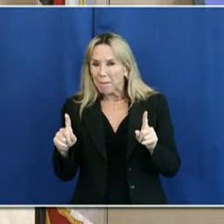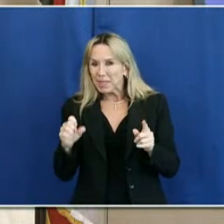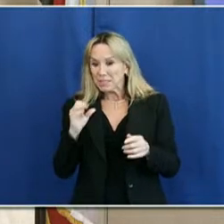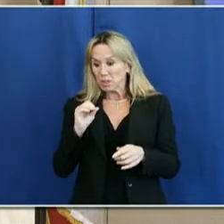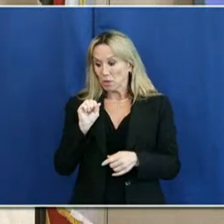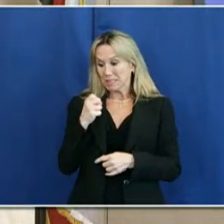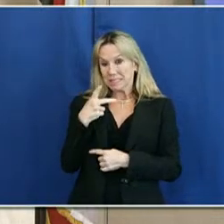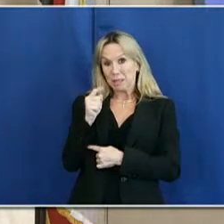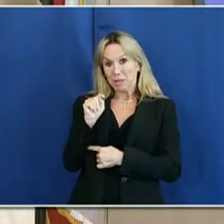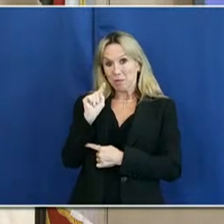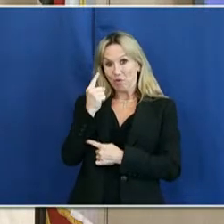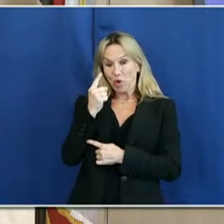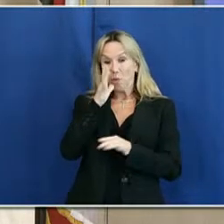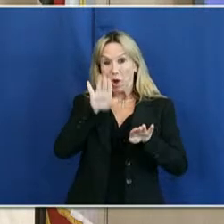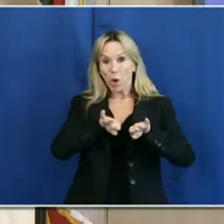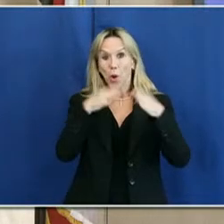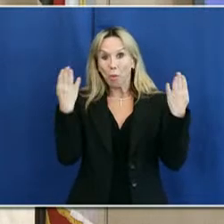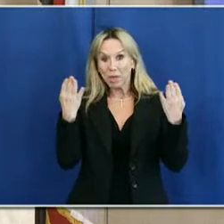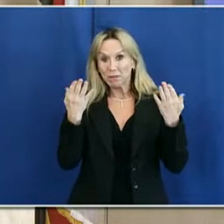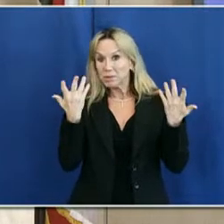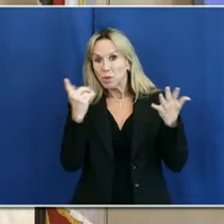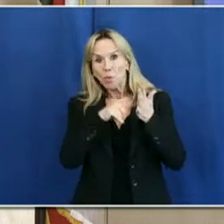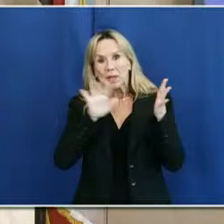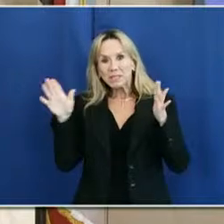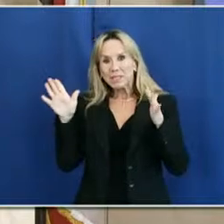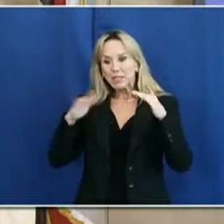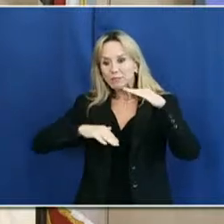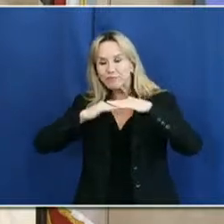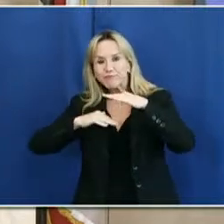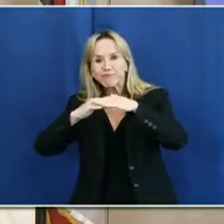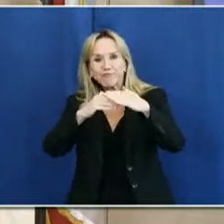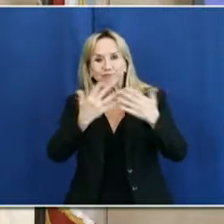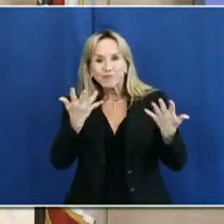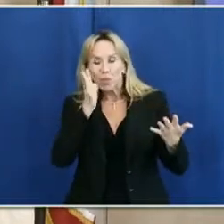September 1st? Okay, Dr. Wooten's going to respond.